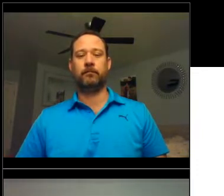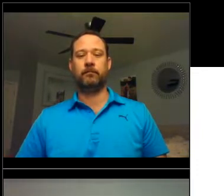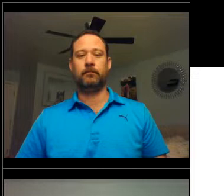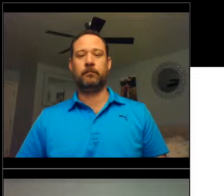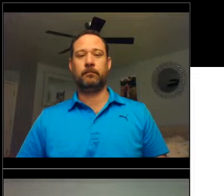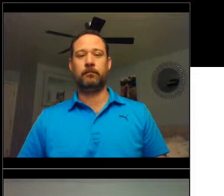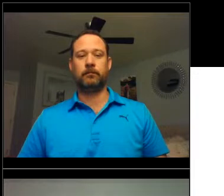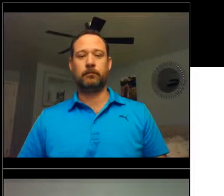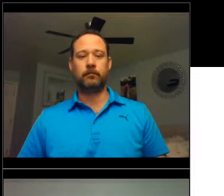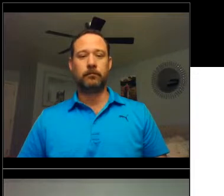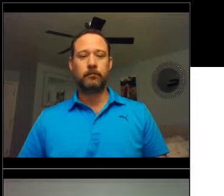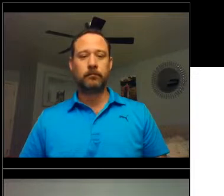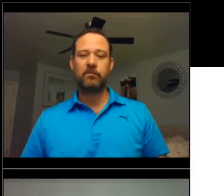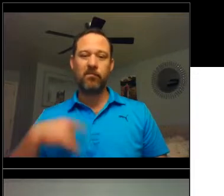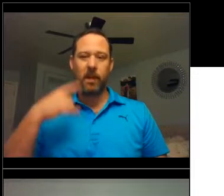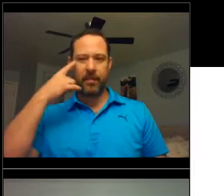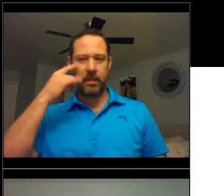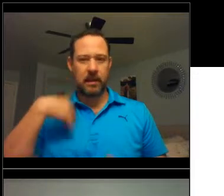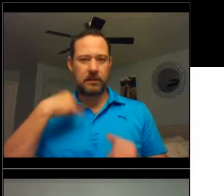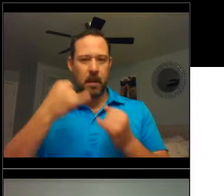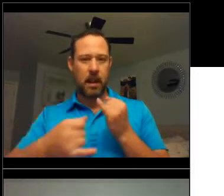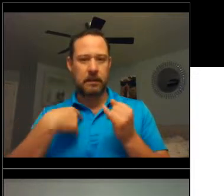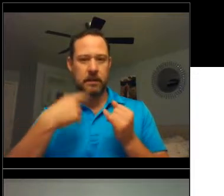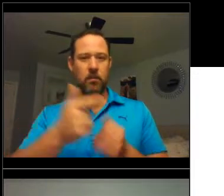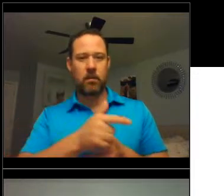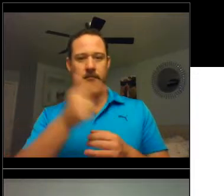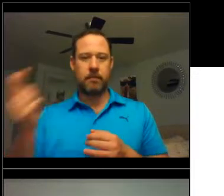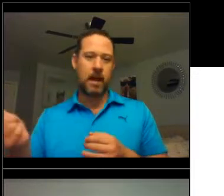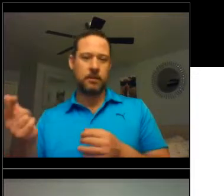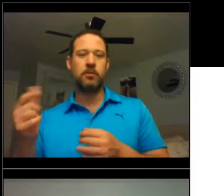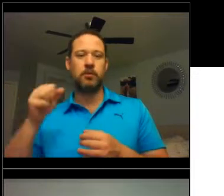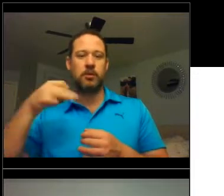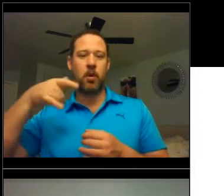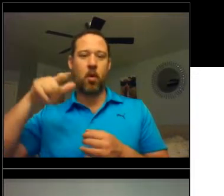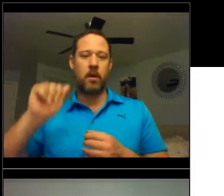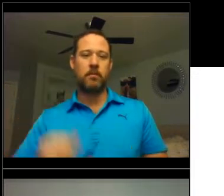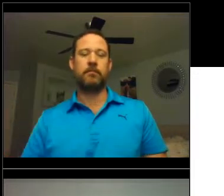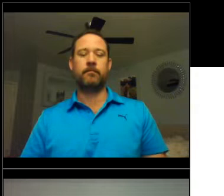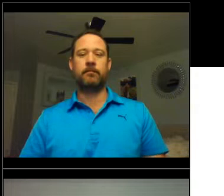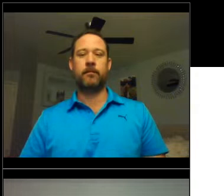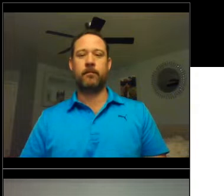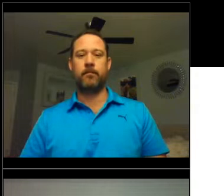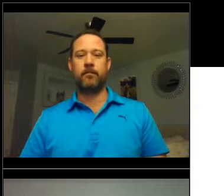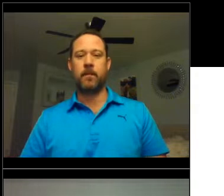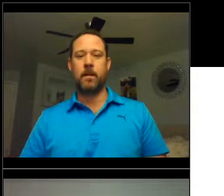that was my last slide, so I am going to hand it over to Sequoia.